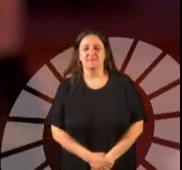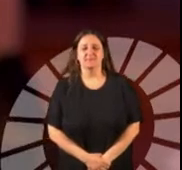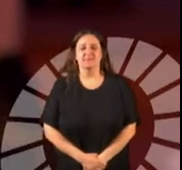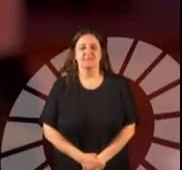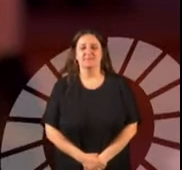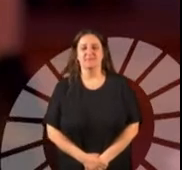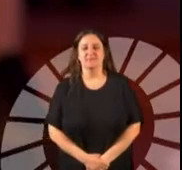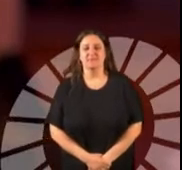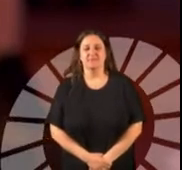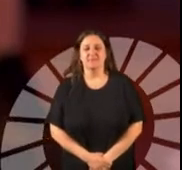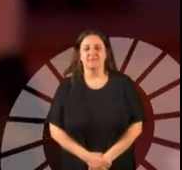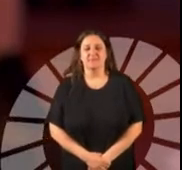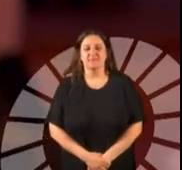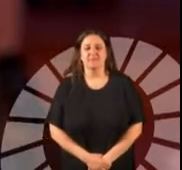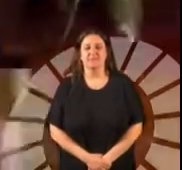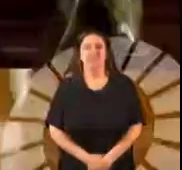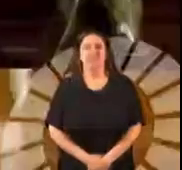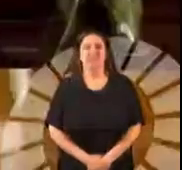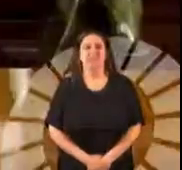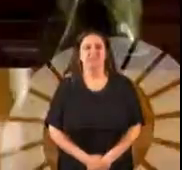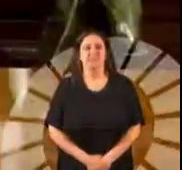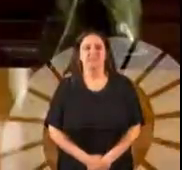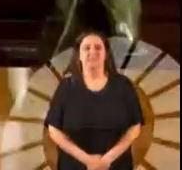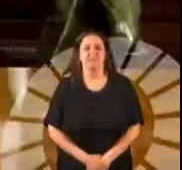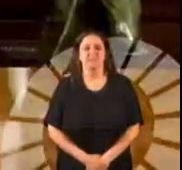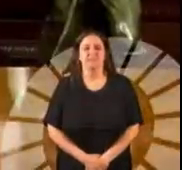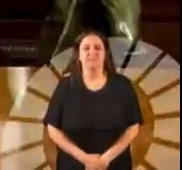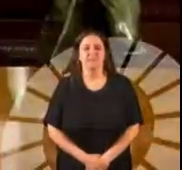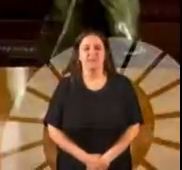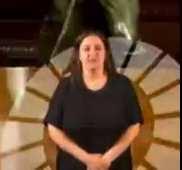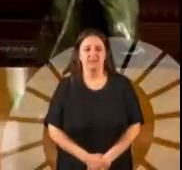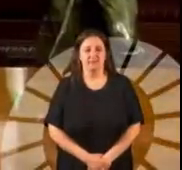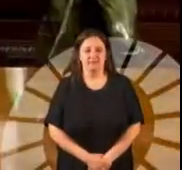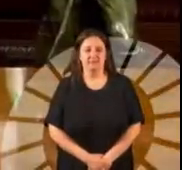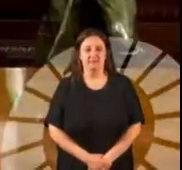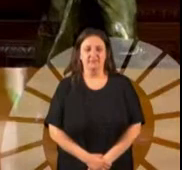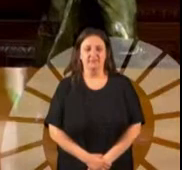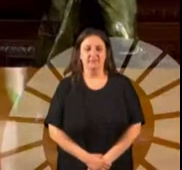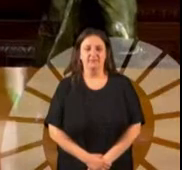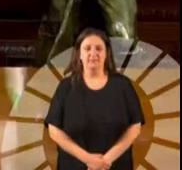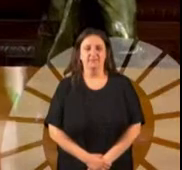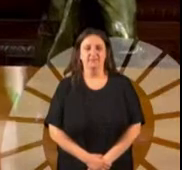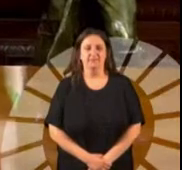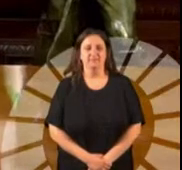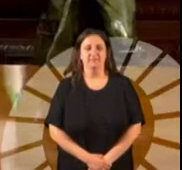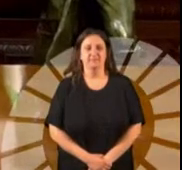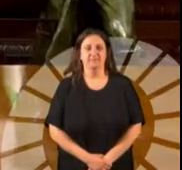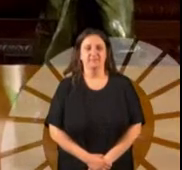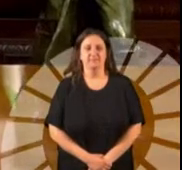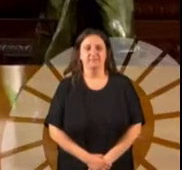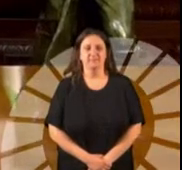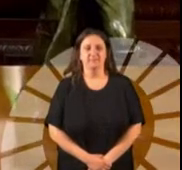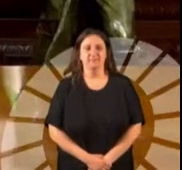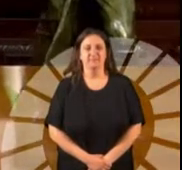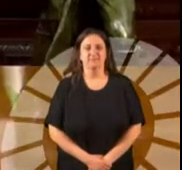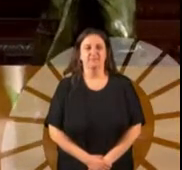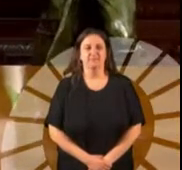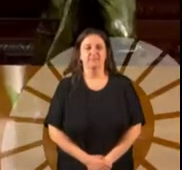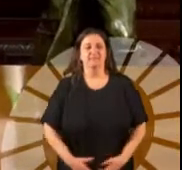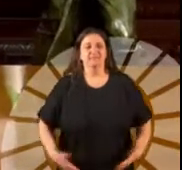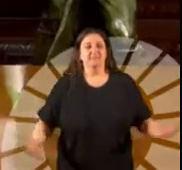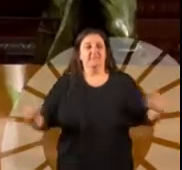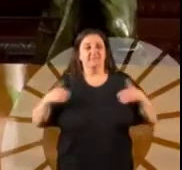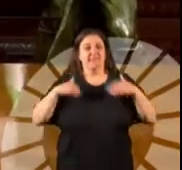Me da mucho gusto. I'm very pleased to be able to address you. Ahora que se concluye